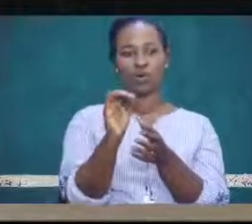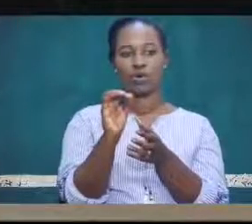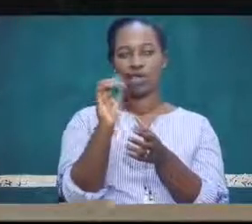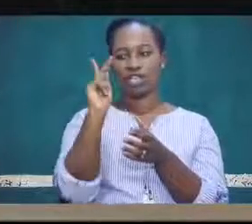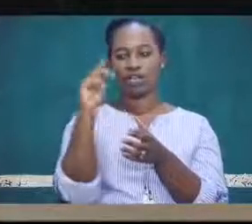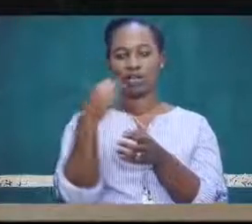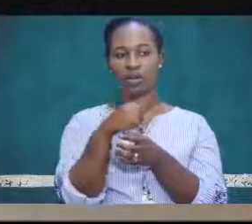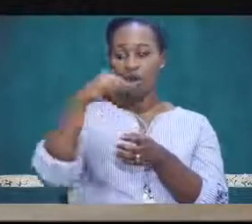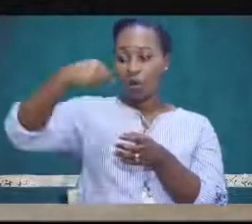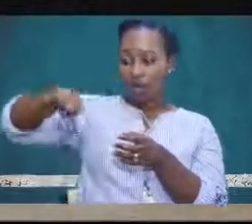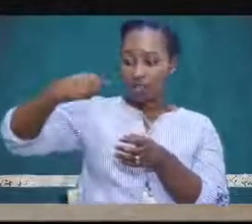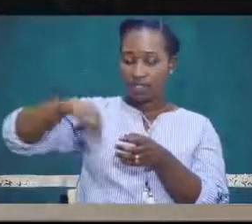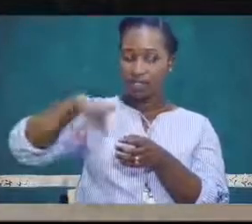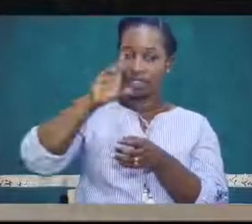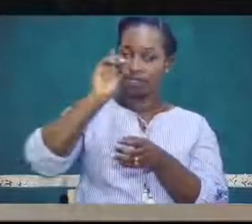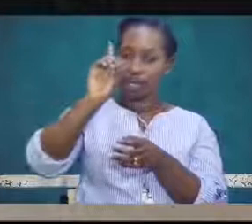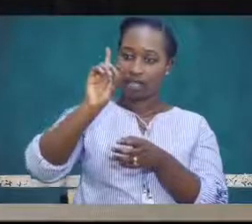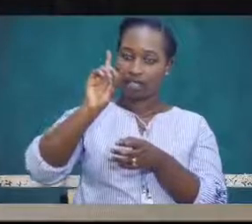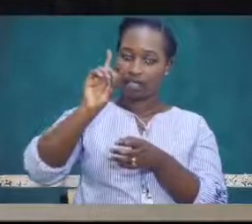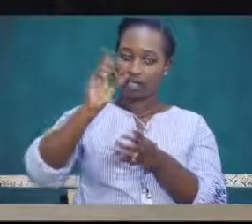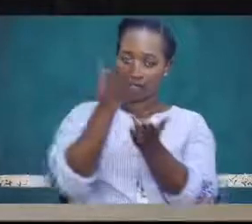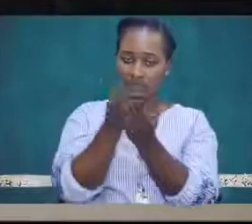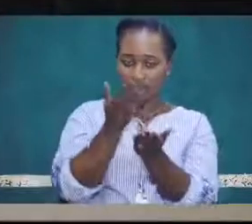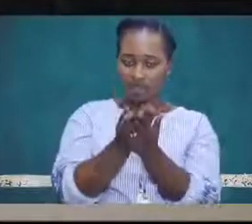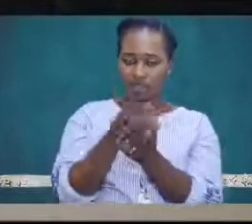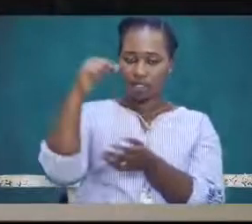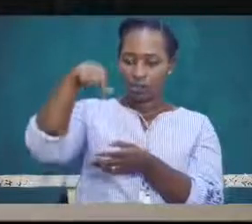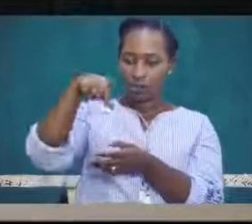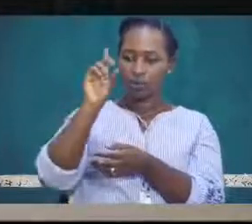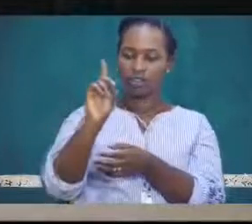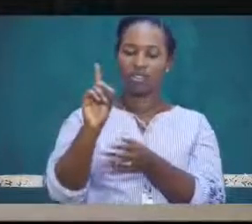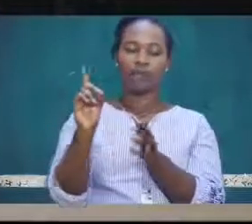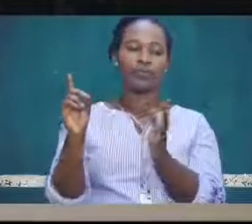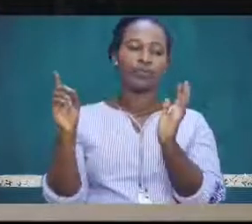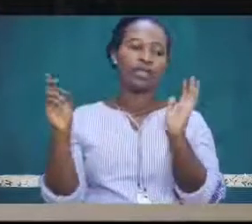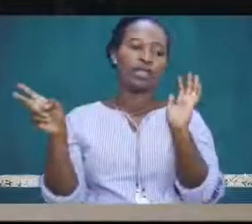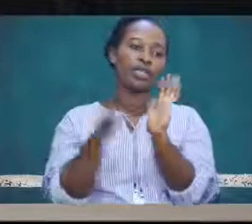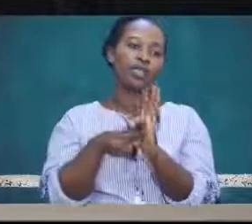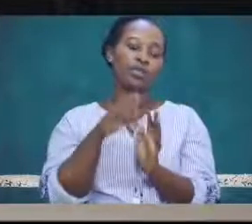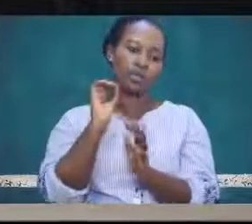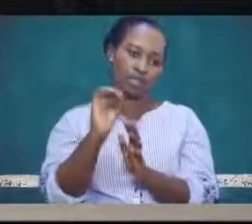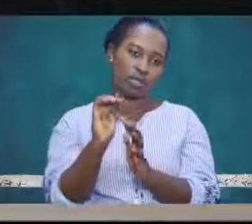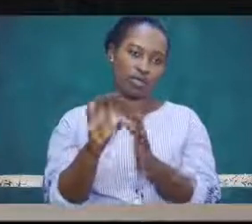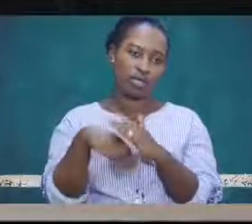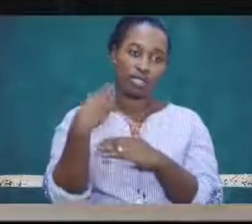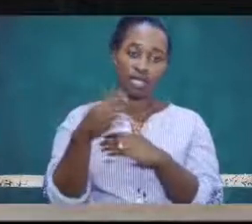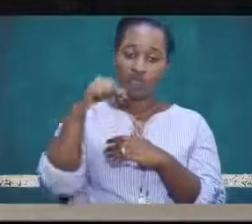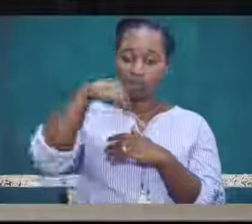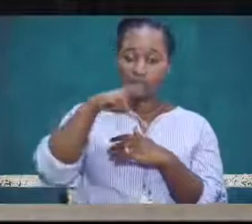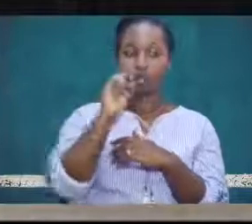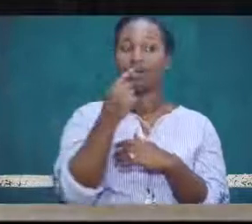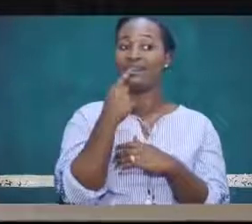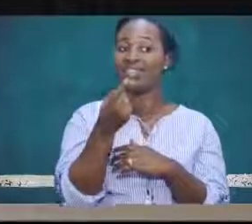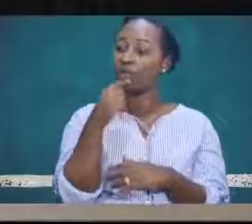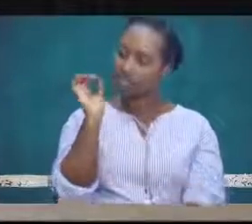0. Quantity demanded is 0. So therefore, if you put here 0, quantity demanded is 0 because they are